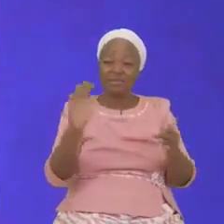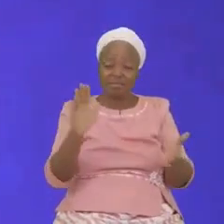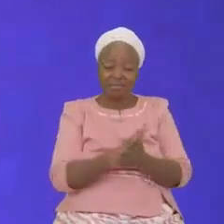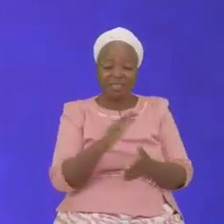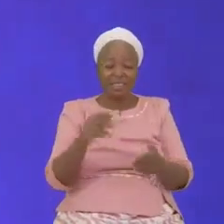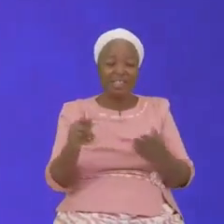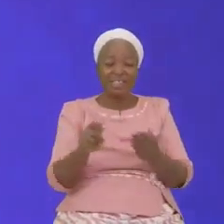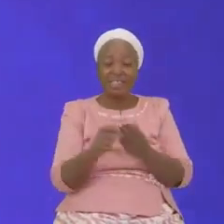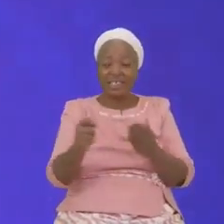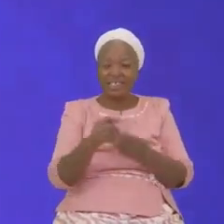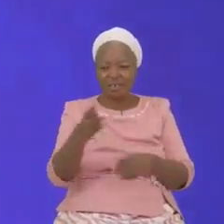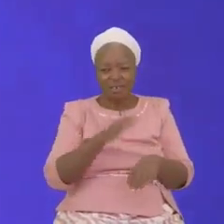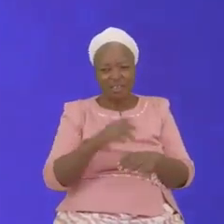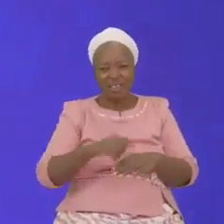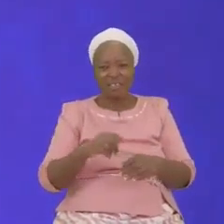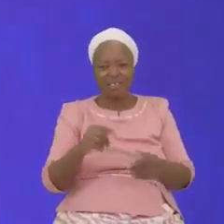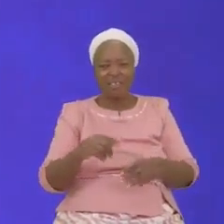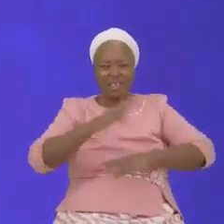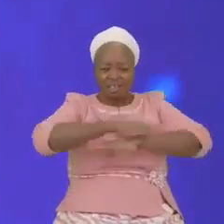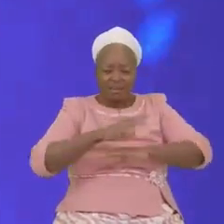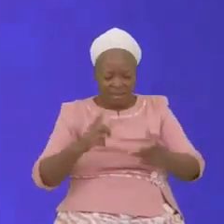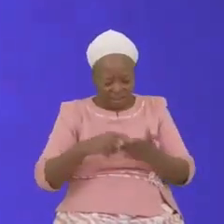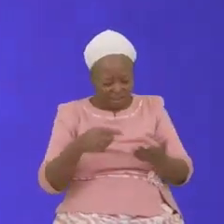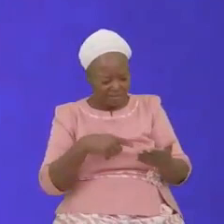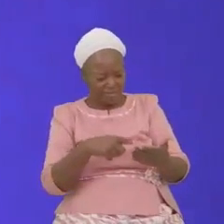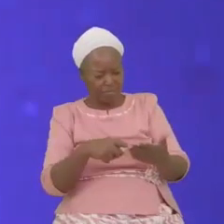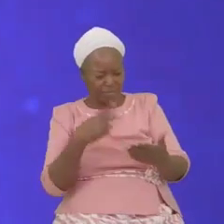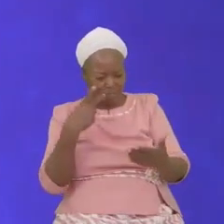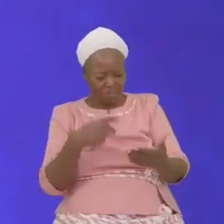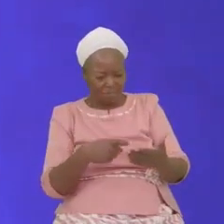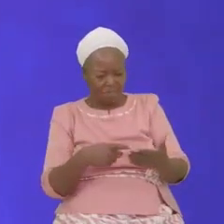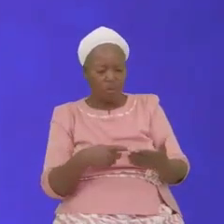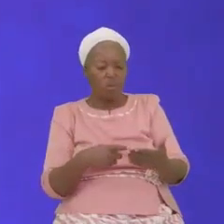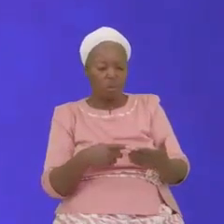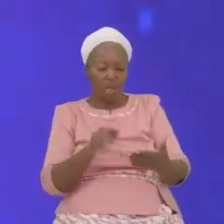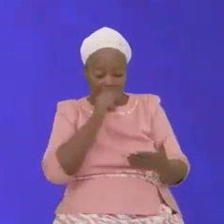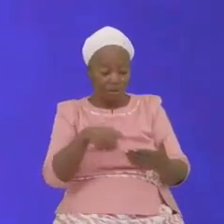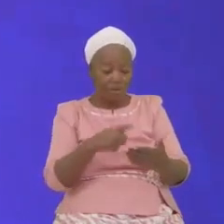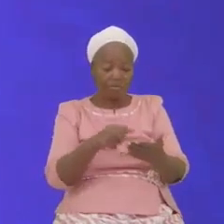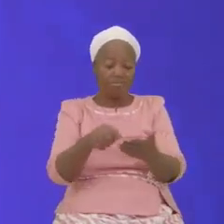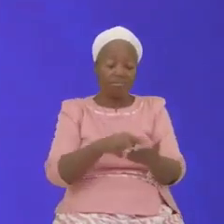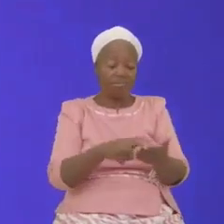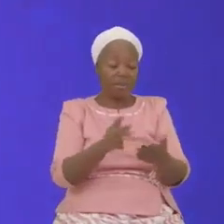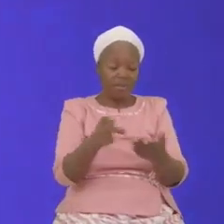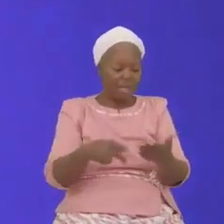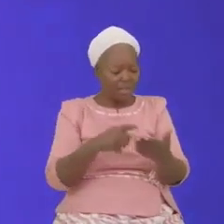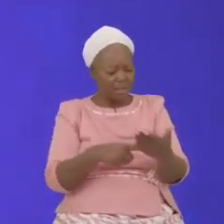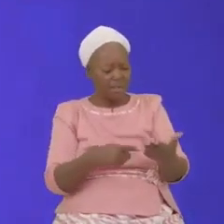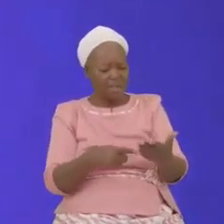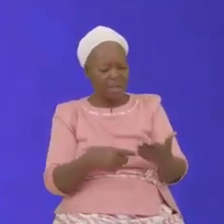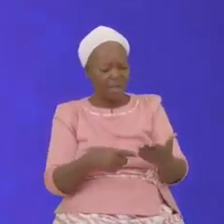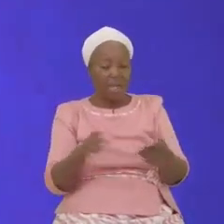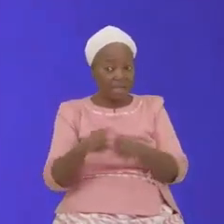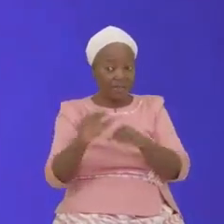on his desk and said, I'm going to such and such place. He acted as if he had not